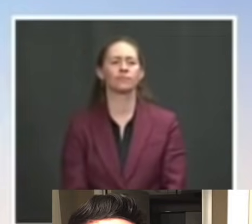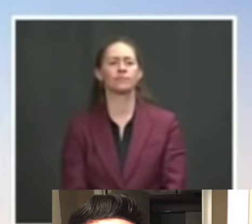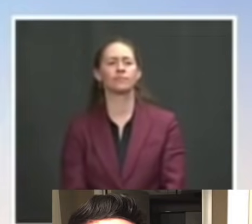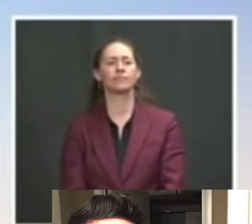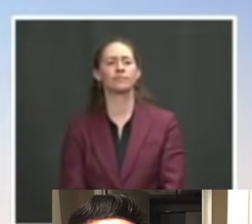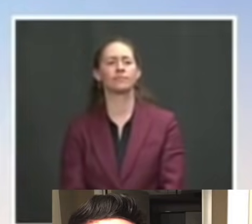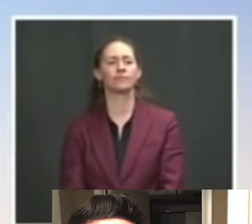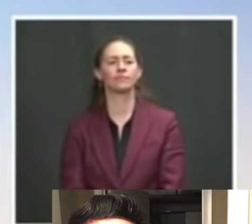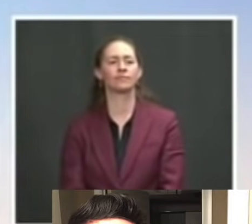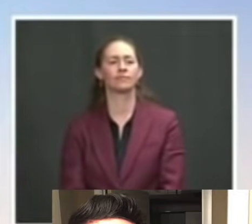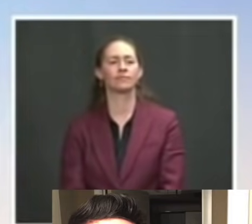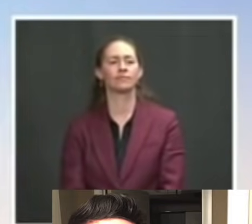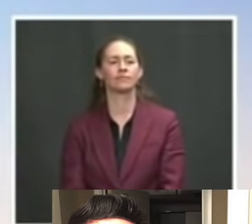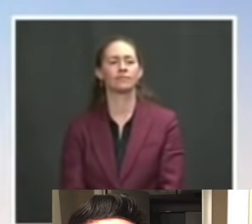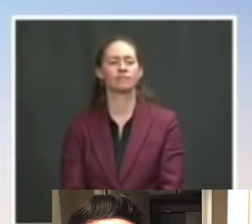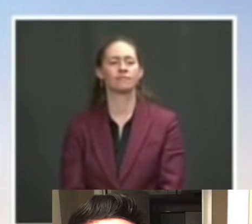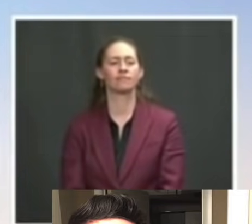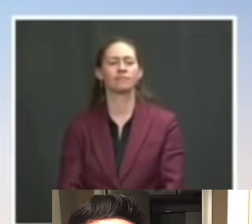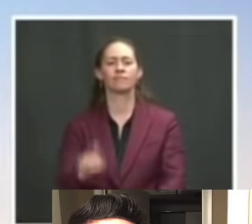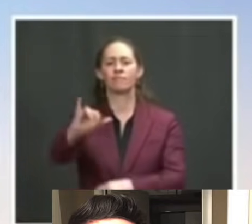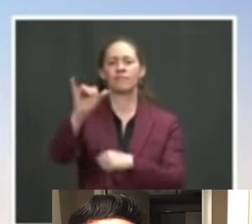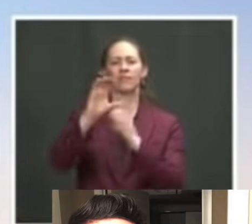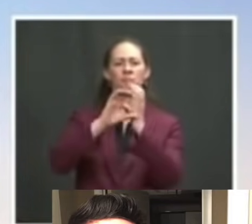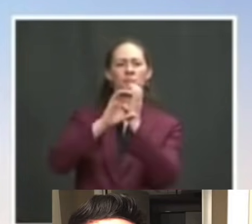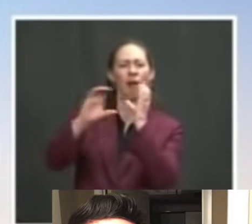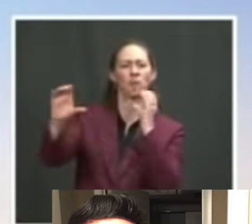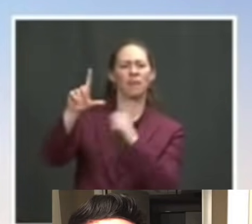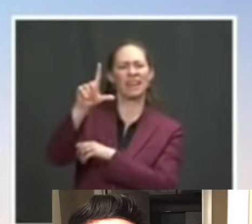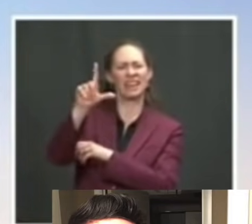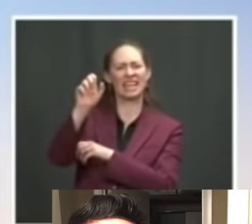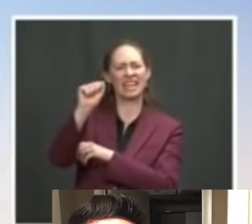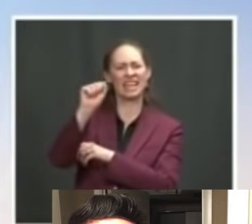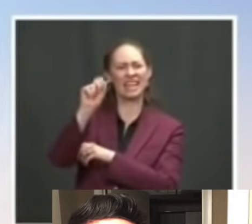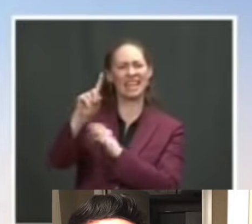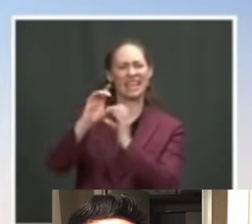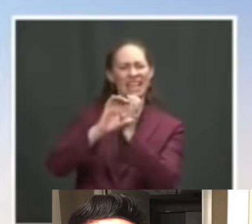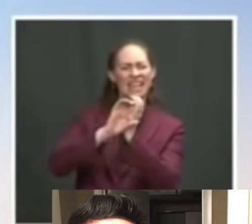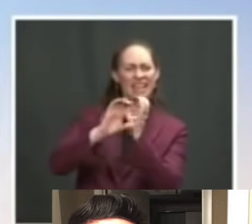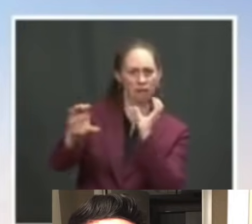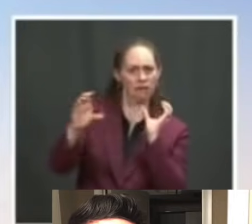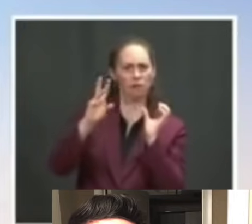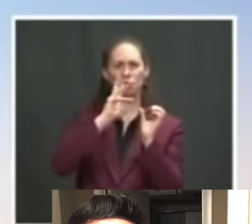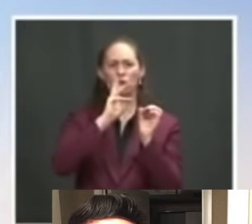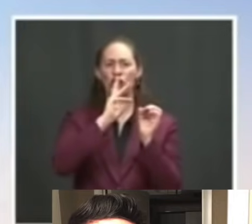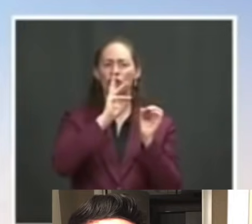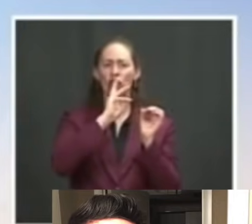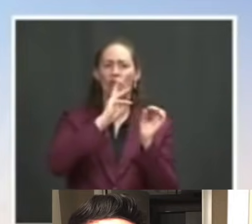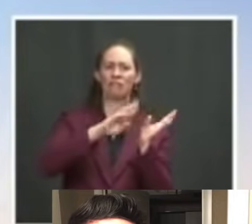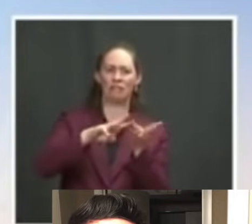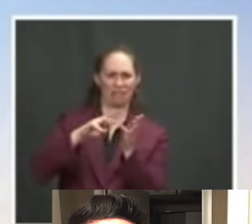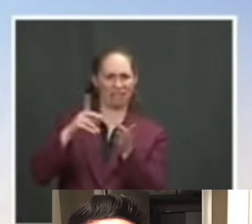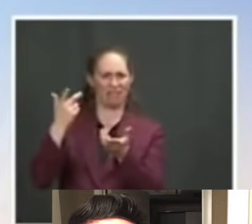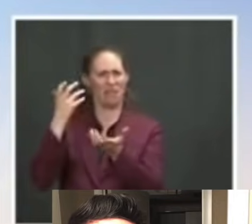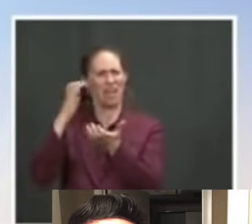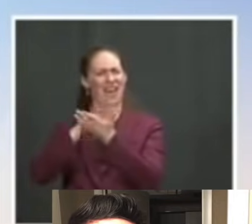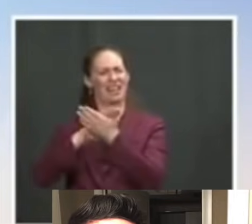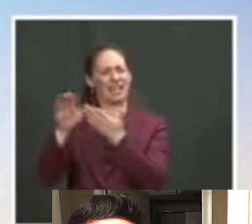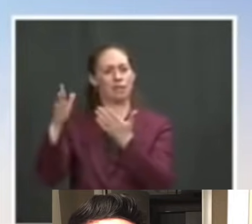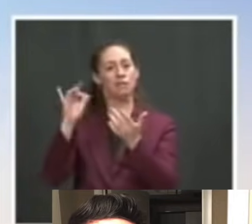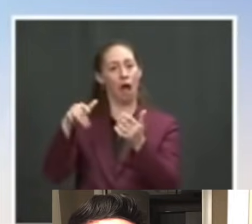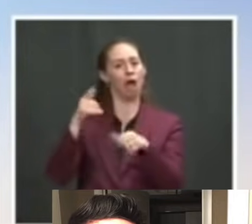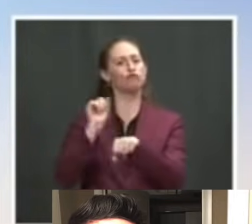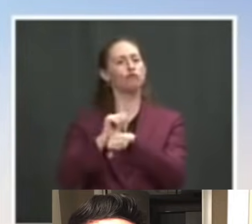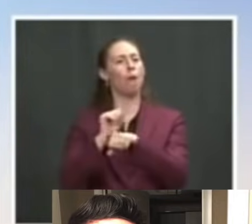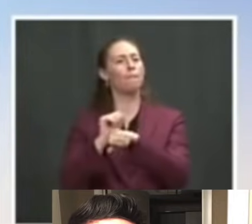pipes around the country, which will ensure kids have clean drinking water, will also create jobs. So what that proposal is